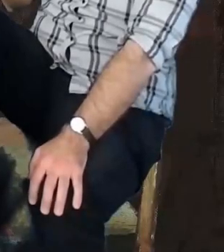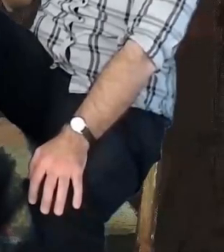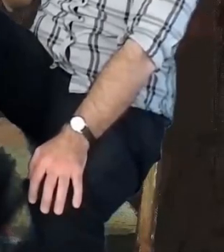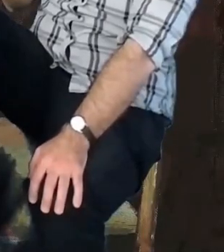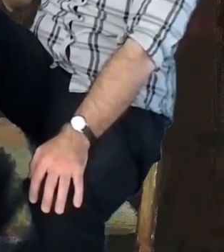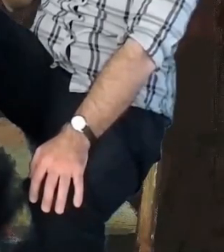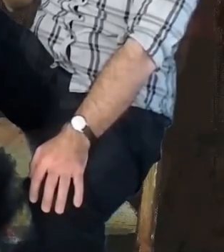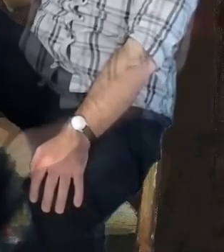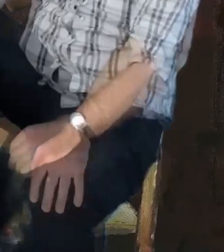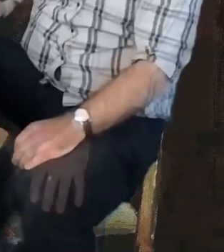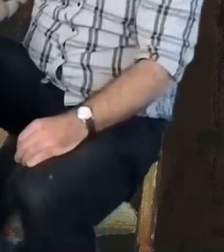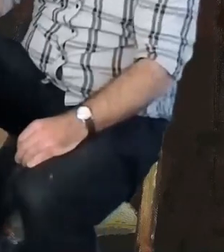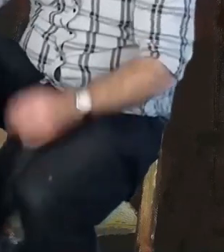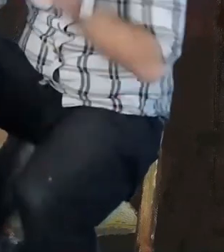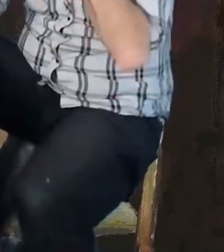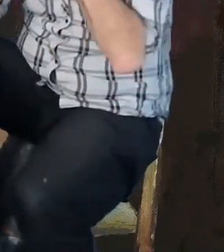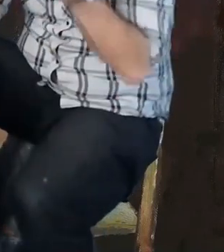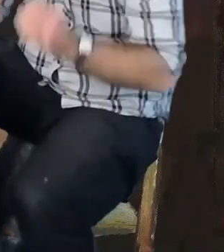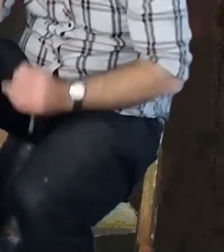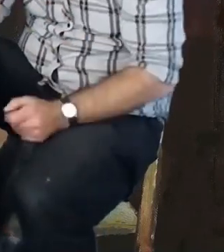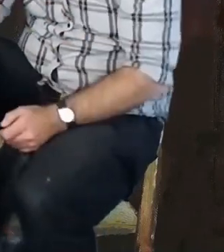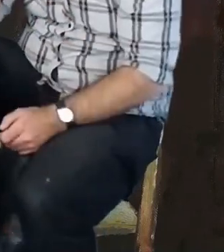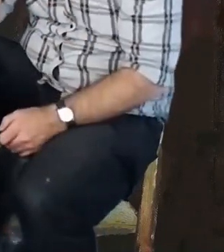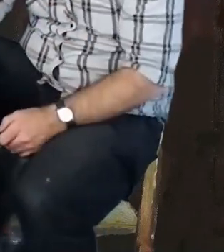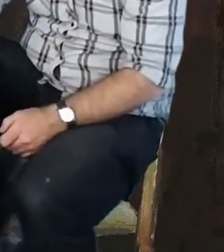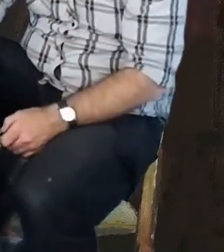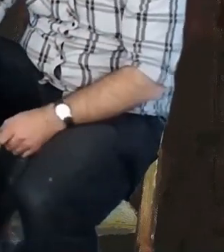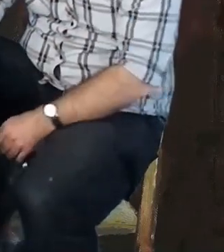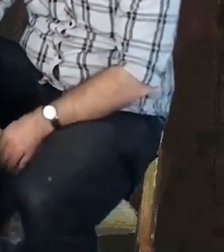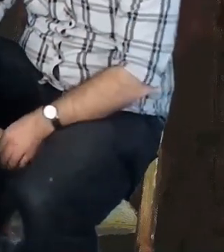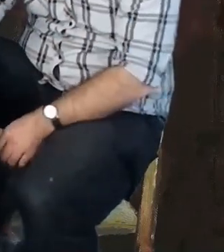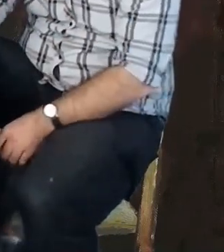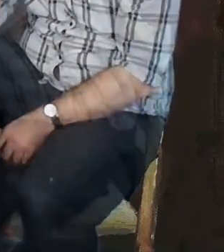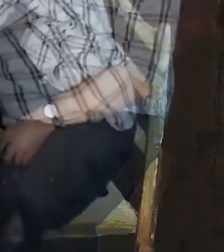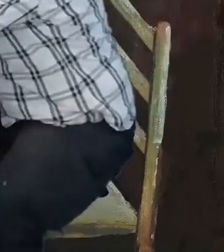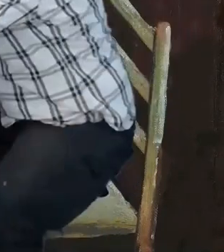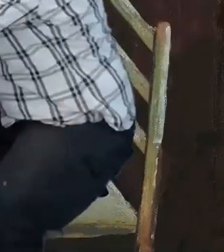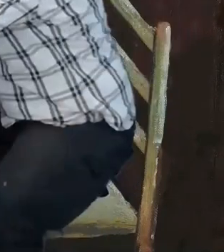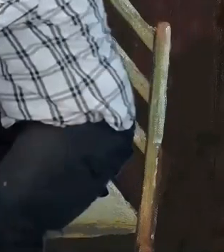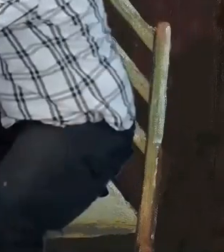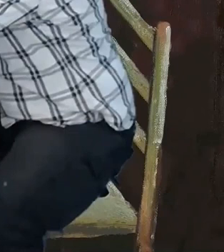Sorry, there's a little bit of tobacco there. Oh, I see. Is this about my foot on the table? Yeah?